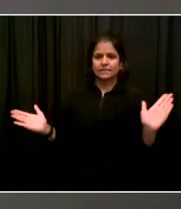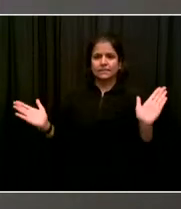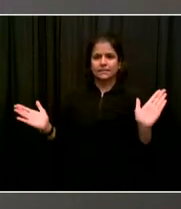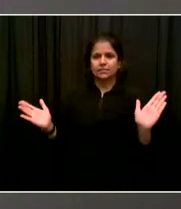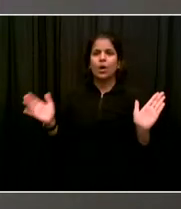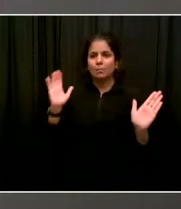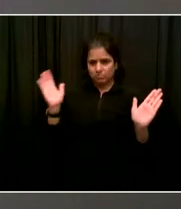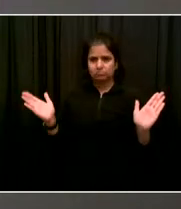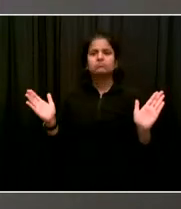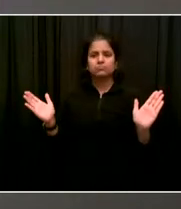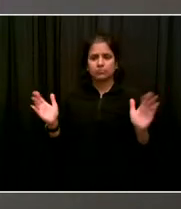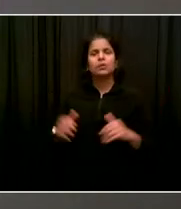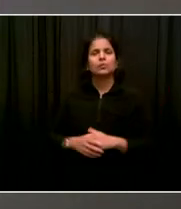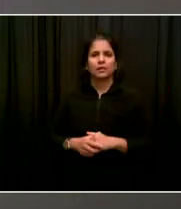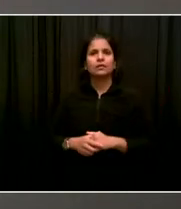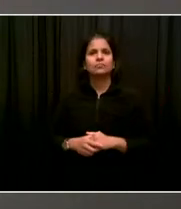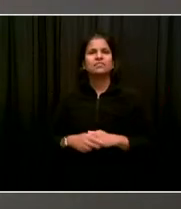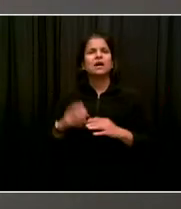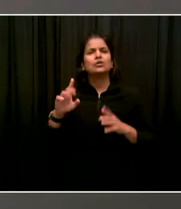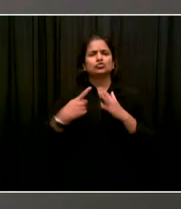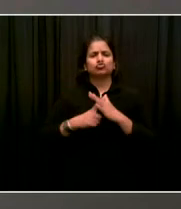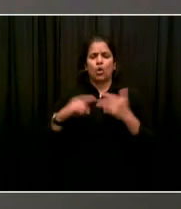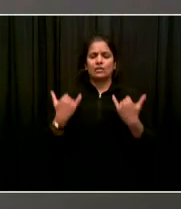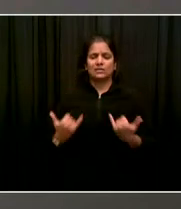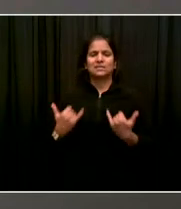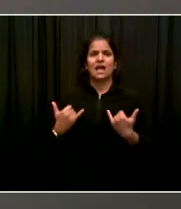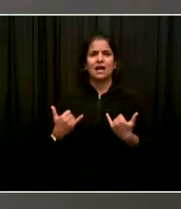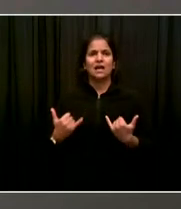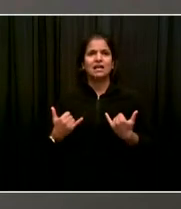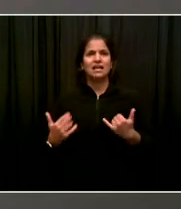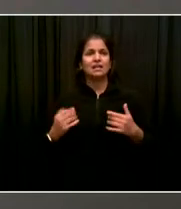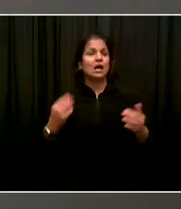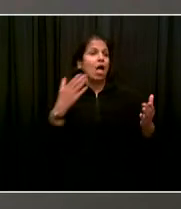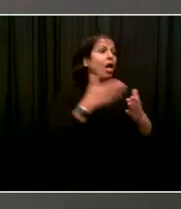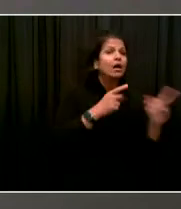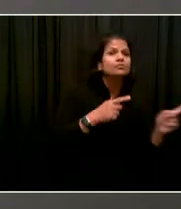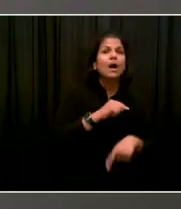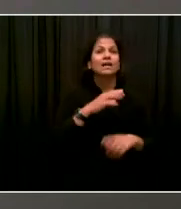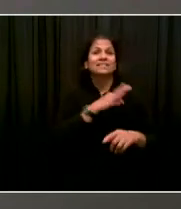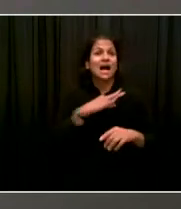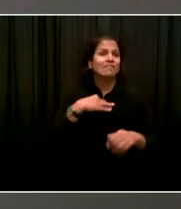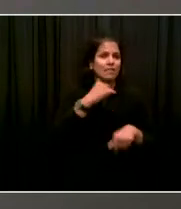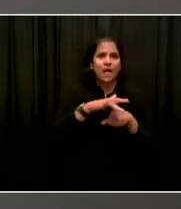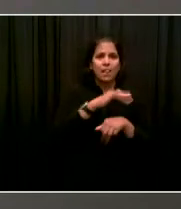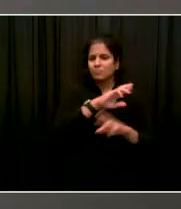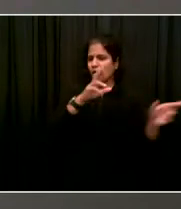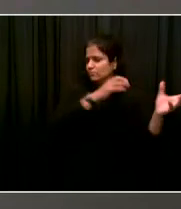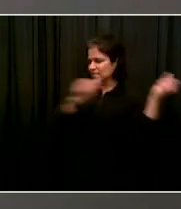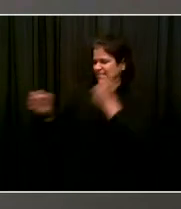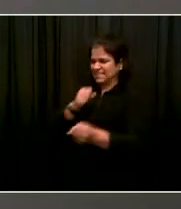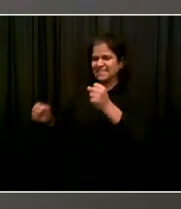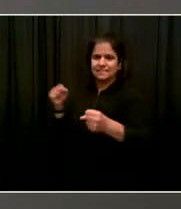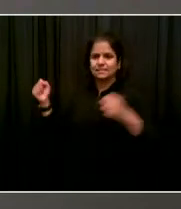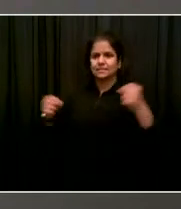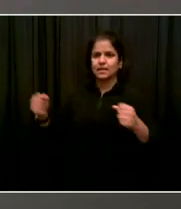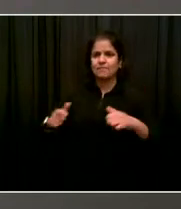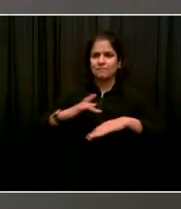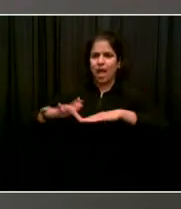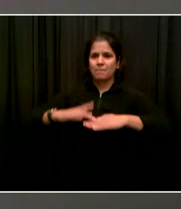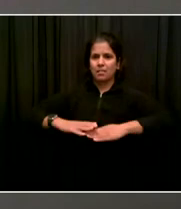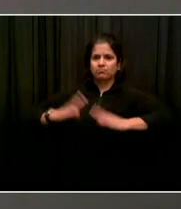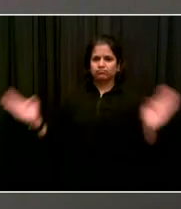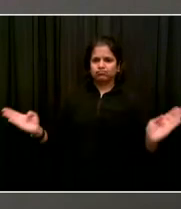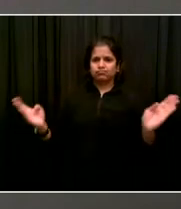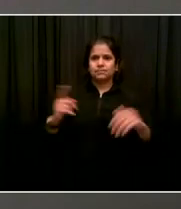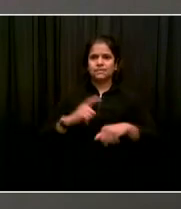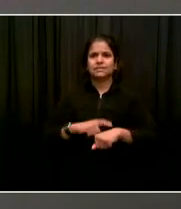in place. Again, as the mayor has said, having home kits makes a huge difference. because we can then go through the